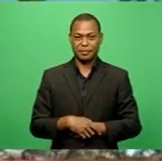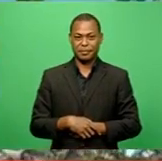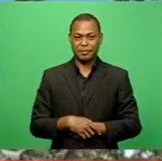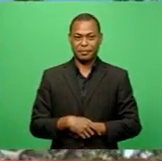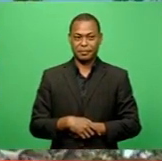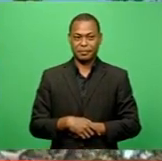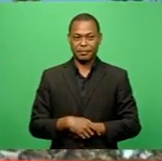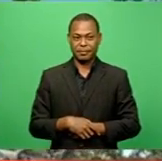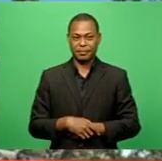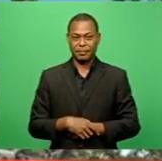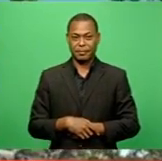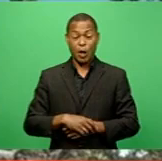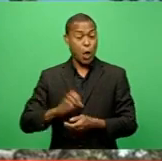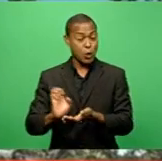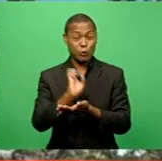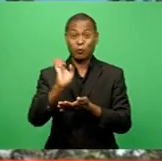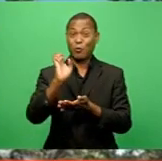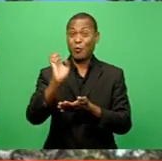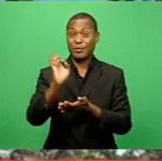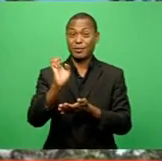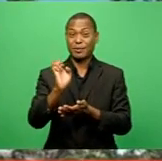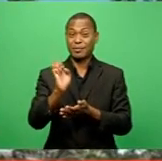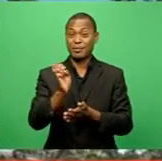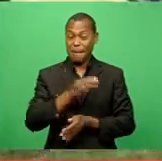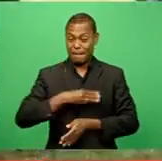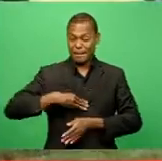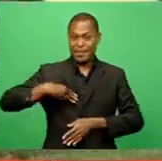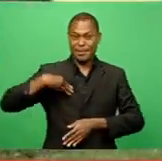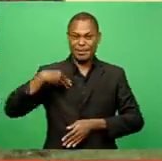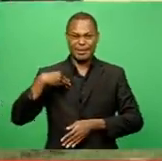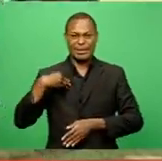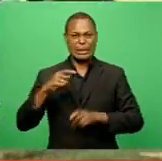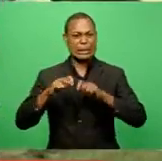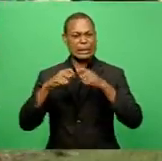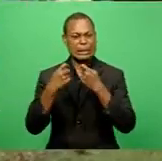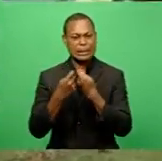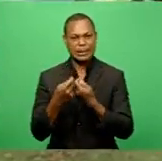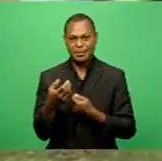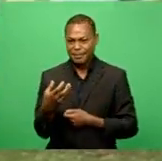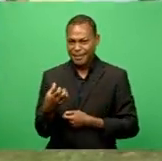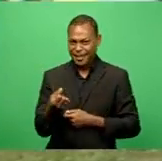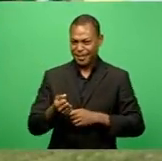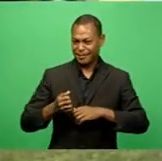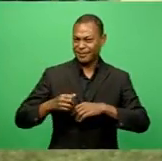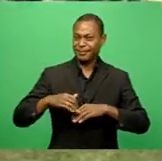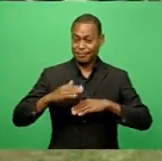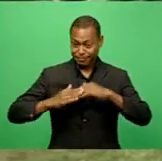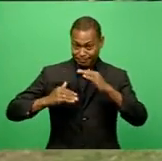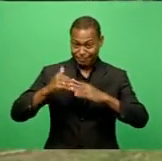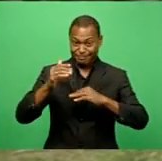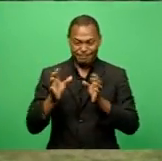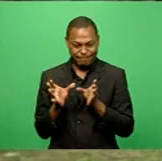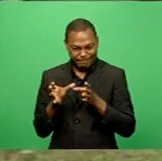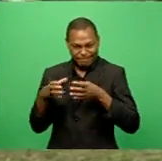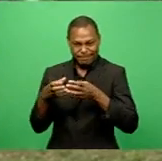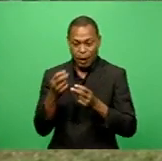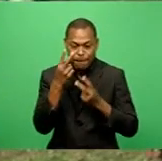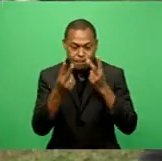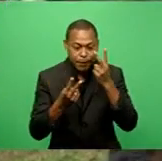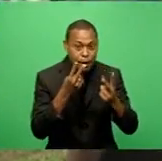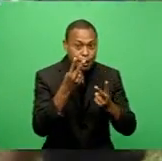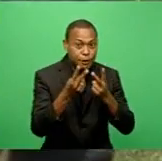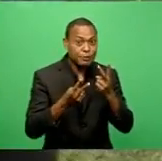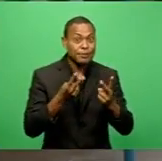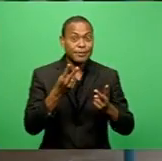Economy Minister Ayaz Sayed Qayyum says a team from the Construction Implementation Unit is visiting schools to